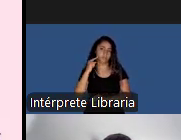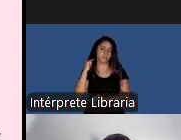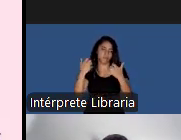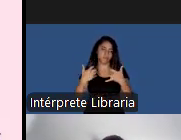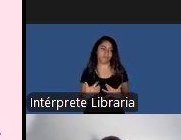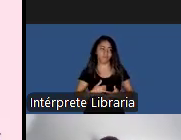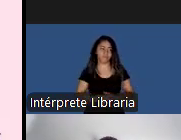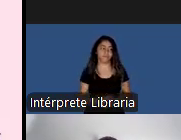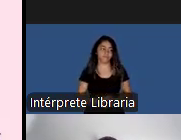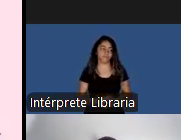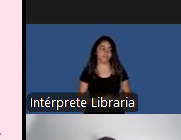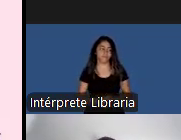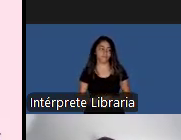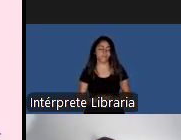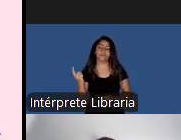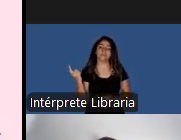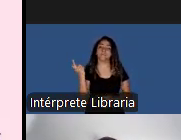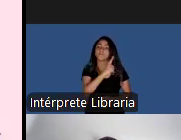mentioned. That's been